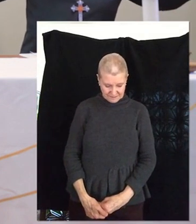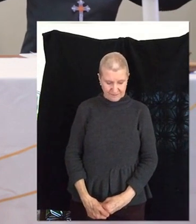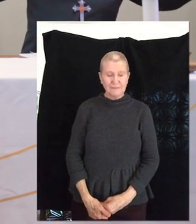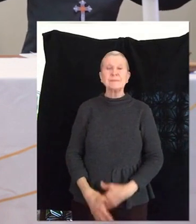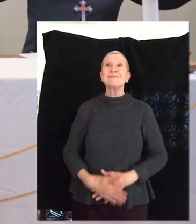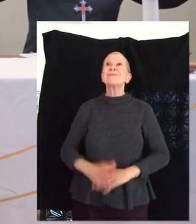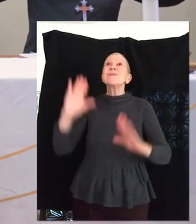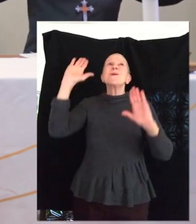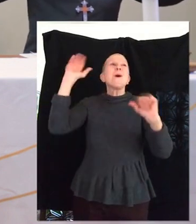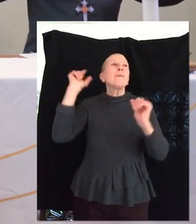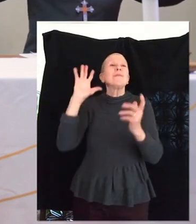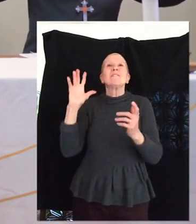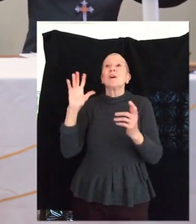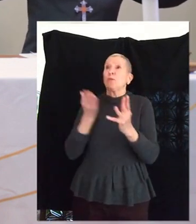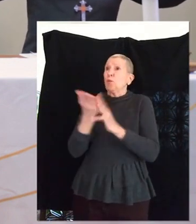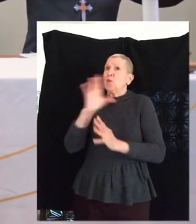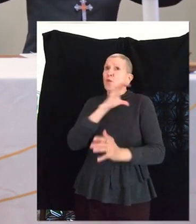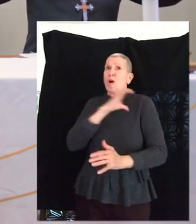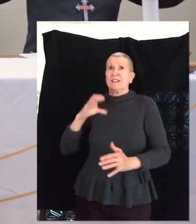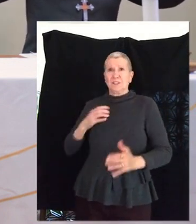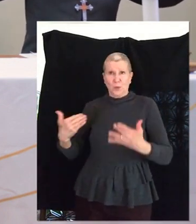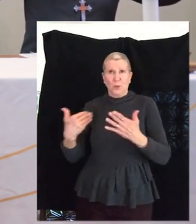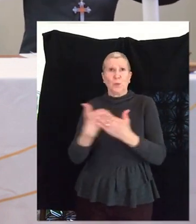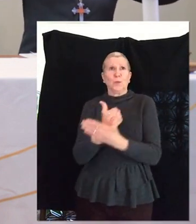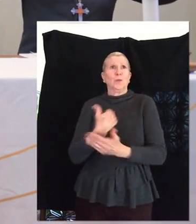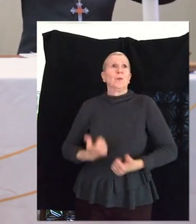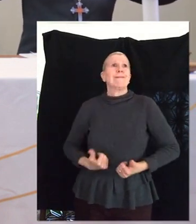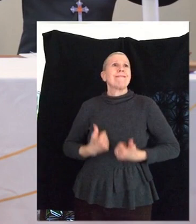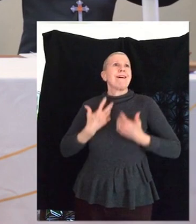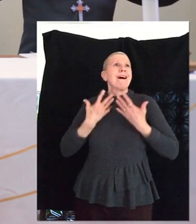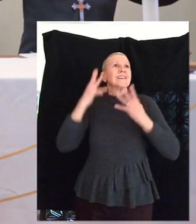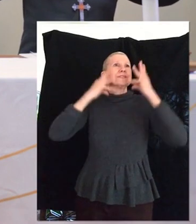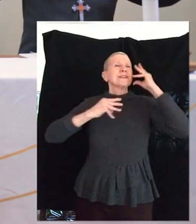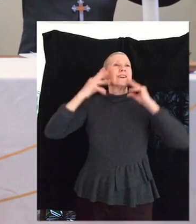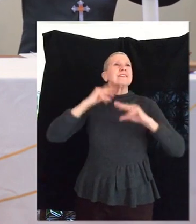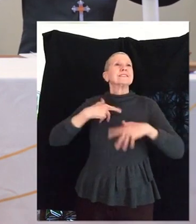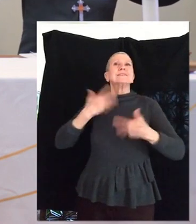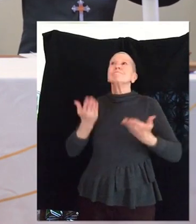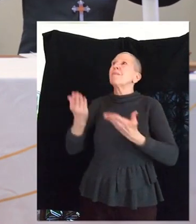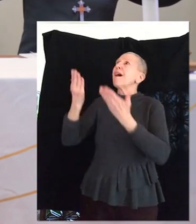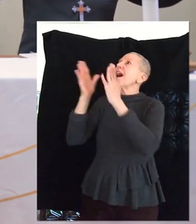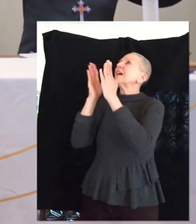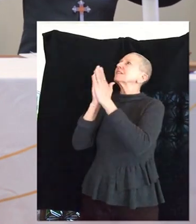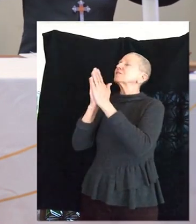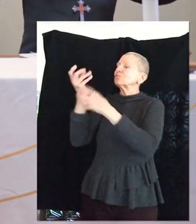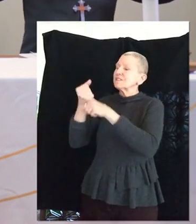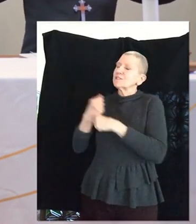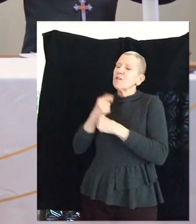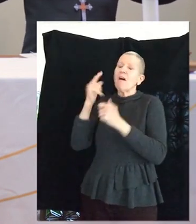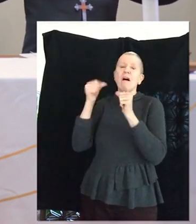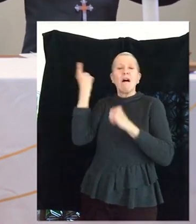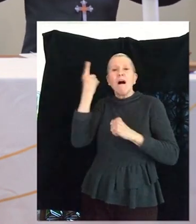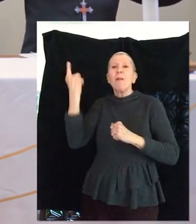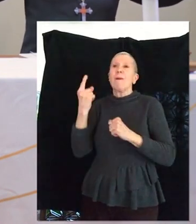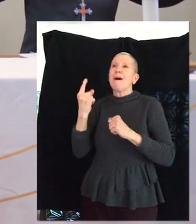hope of new life in Christ. We raise our prayers to you, trusting in your never-ending goodness and mercy through